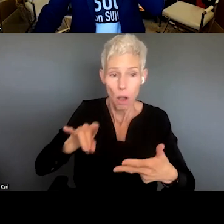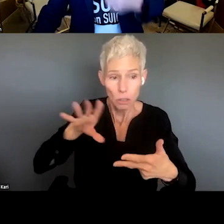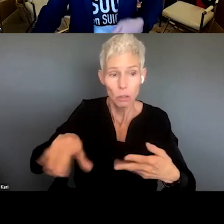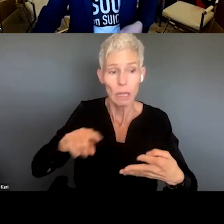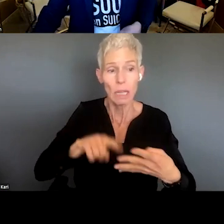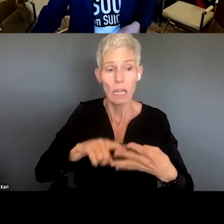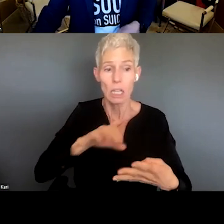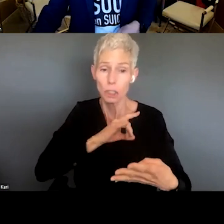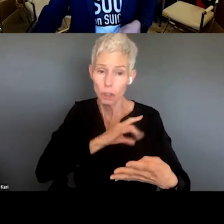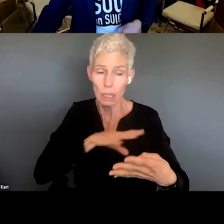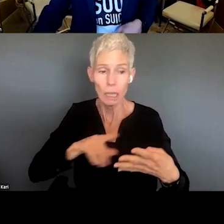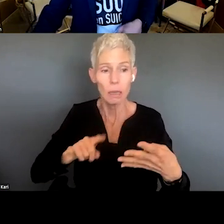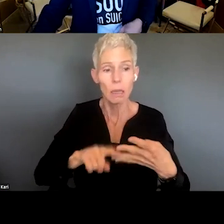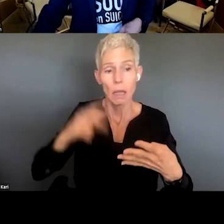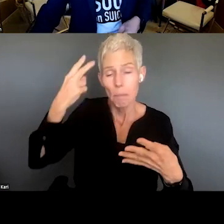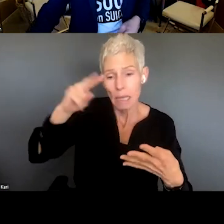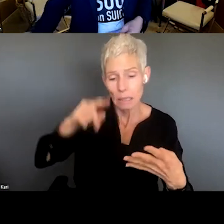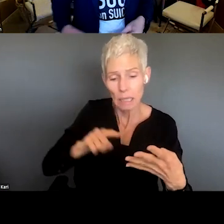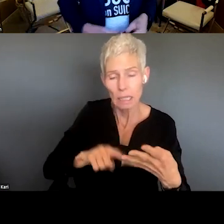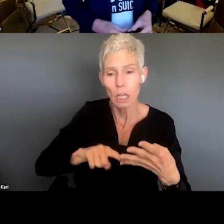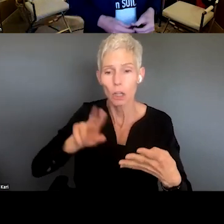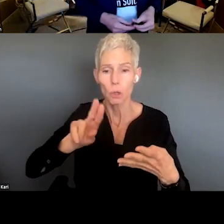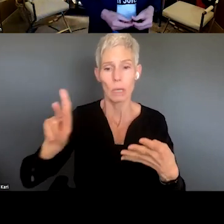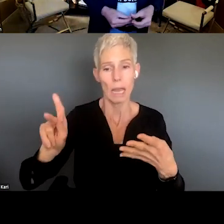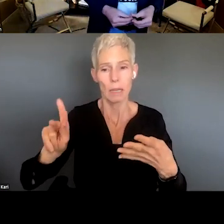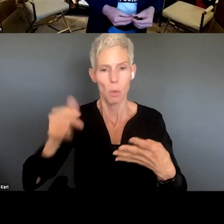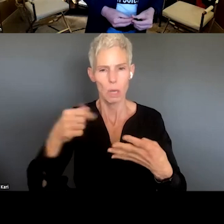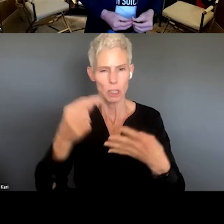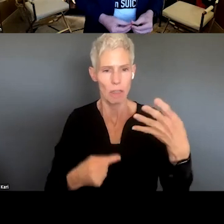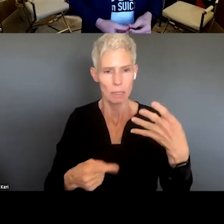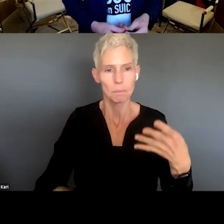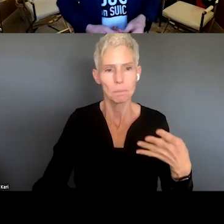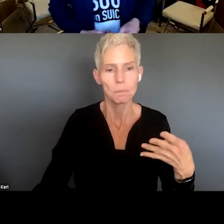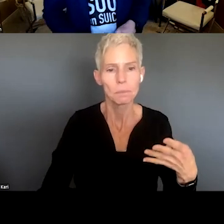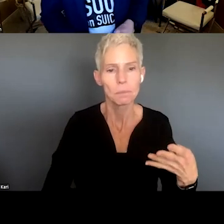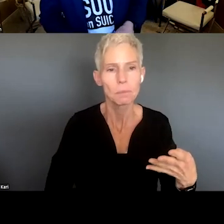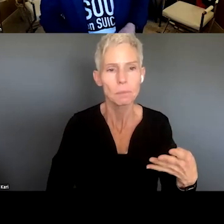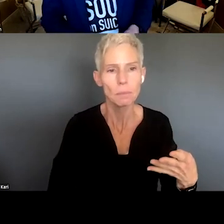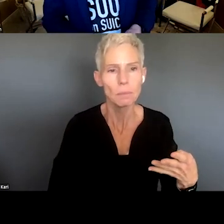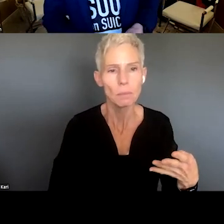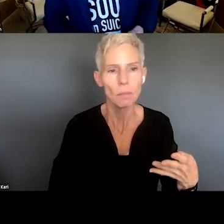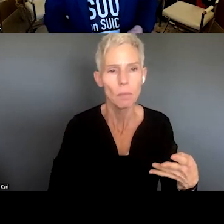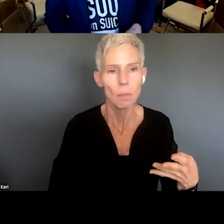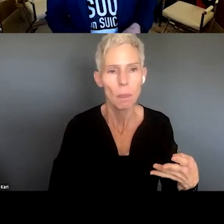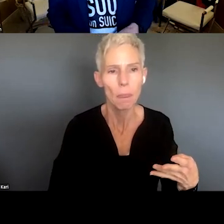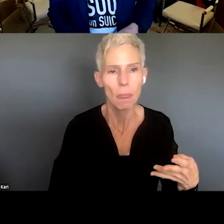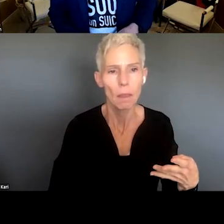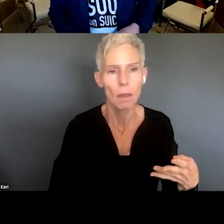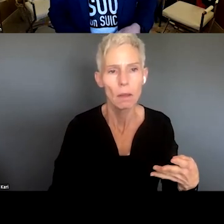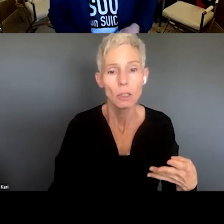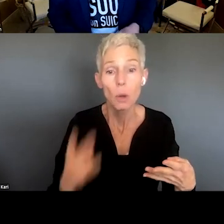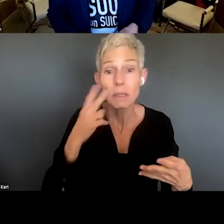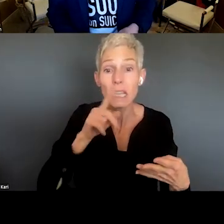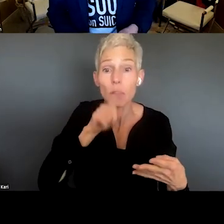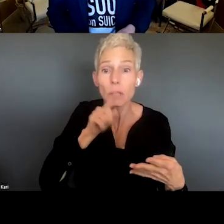Chile, C, Mexico, or D, the United Kingdom? Now, as I'm looking at the results coming in, a lot of you are saying the